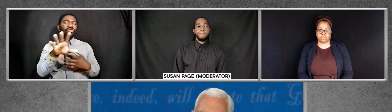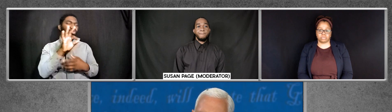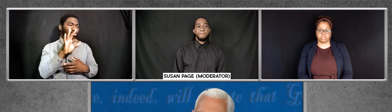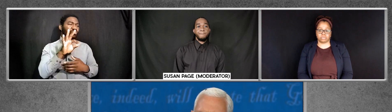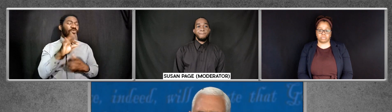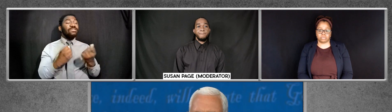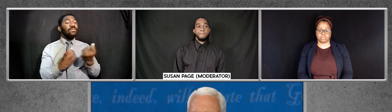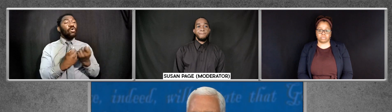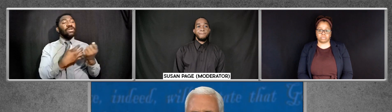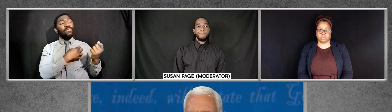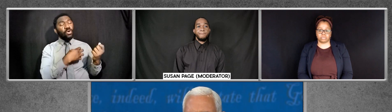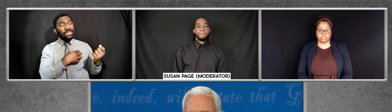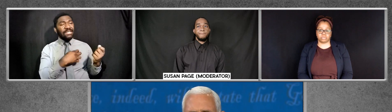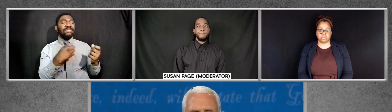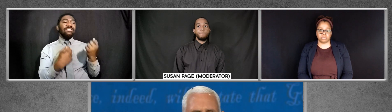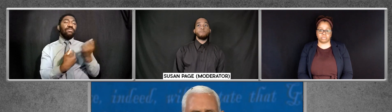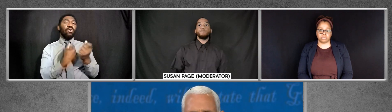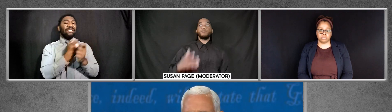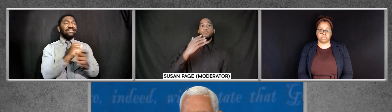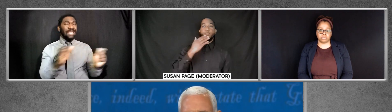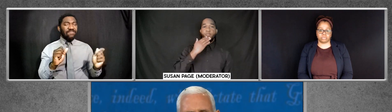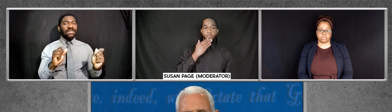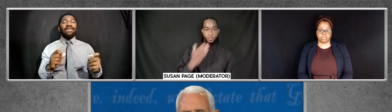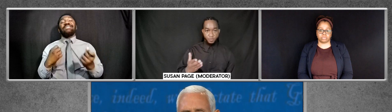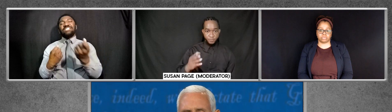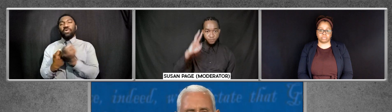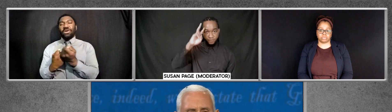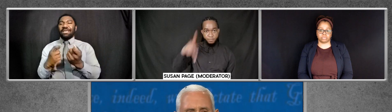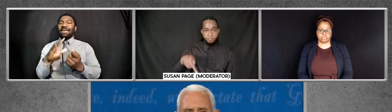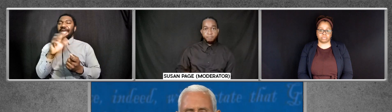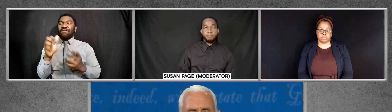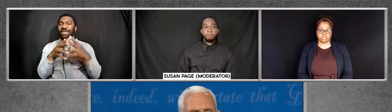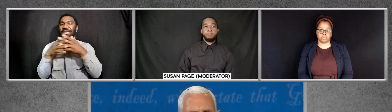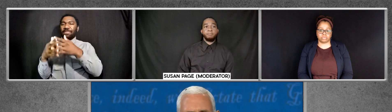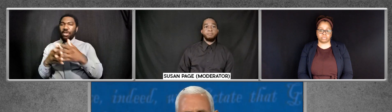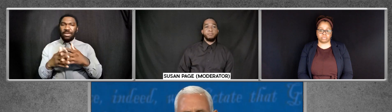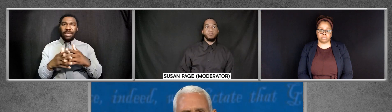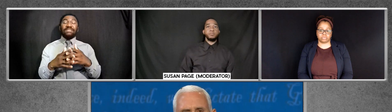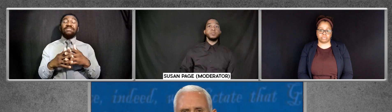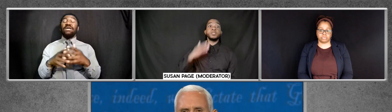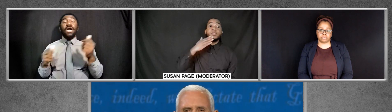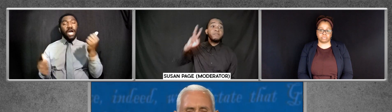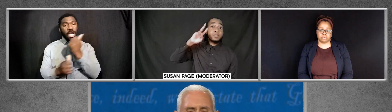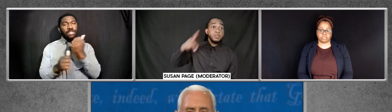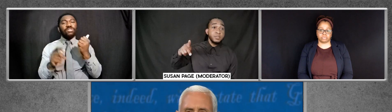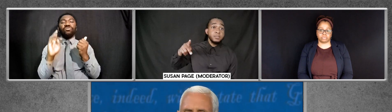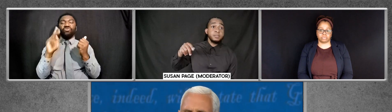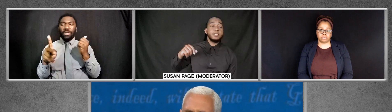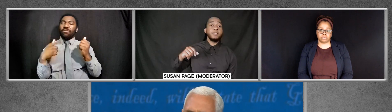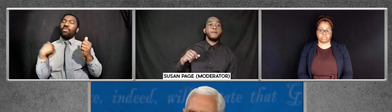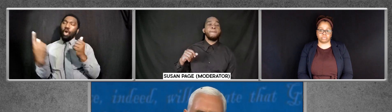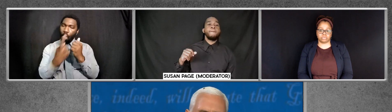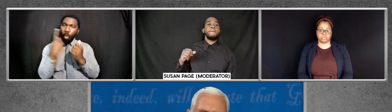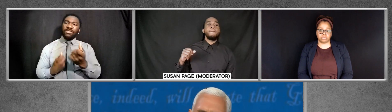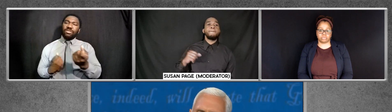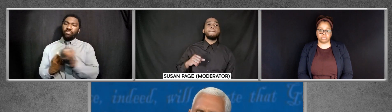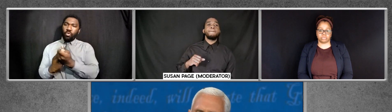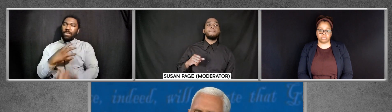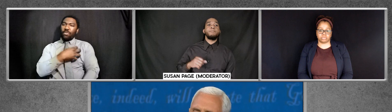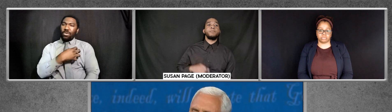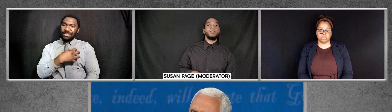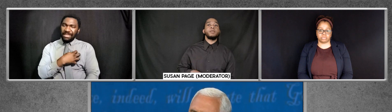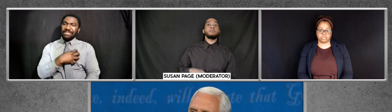American neighbors and all of our minorities. Under President Trump's leadership, we'll always stand with law enforcement, and we'll do what we've done from